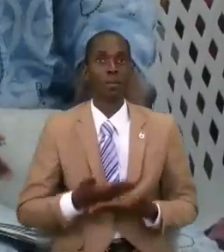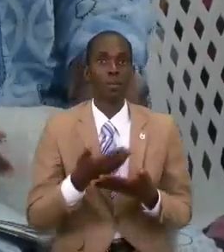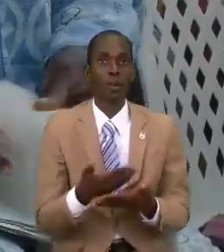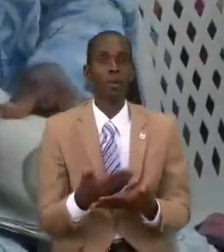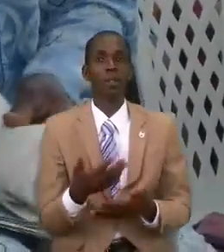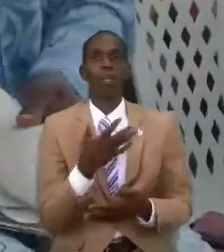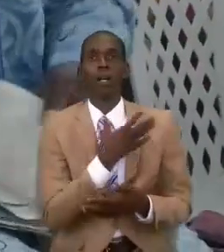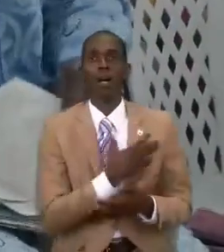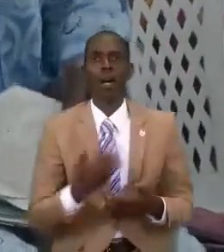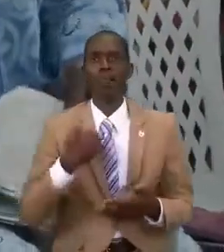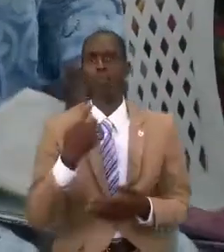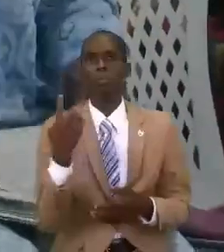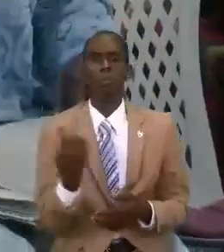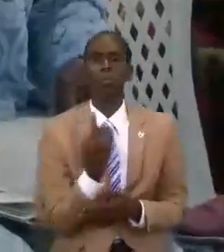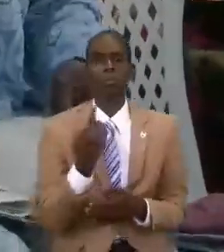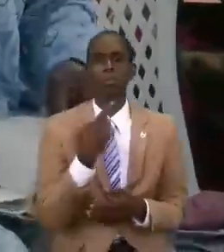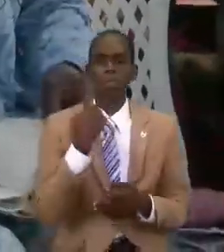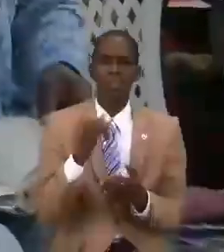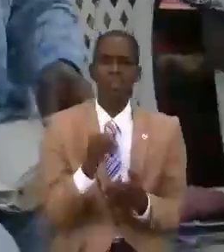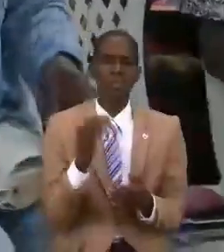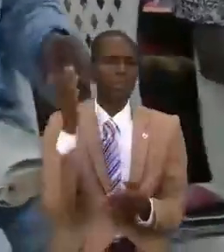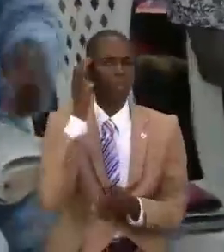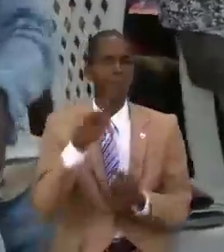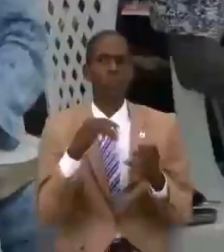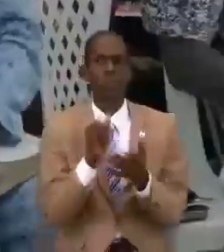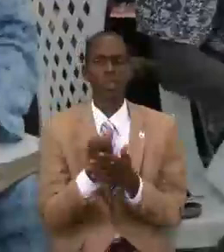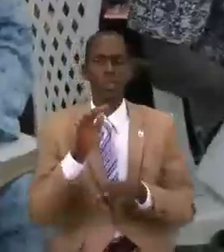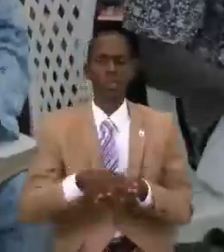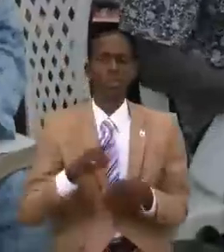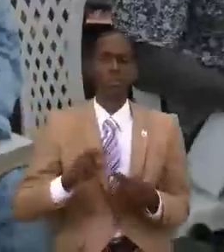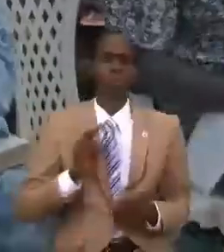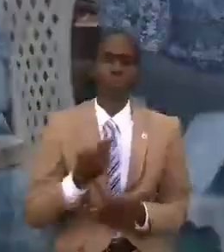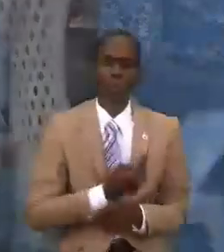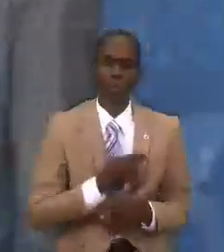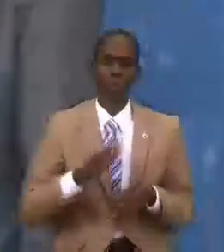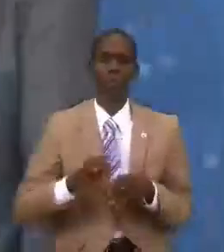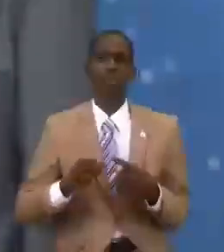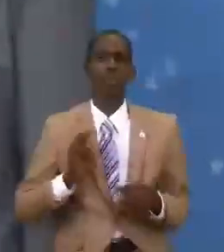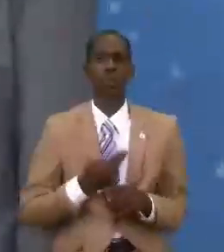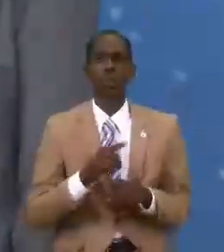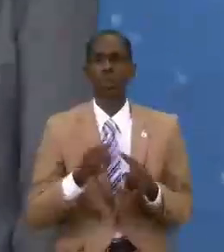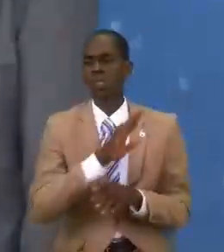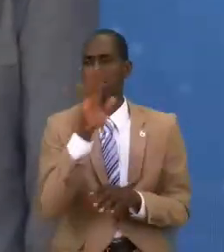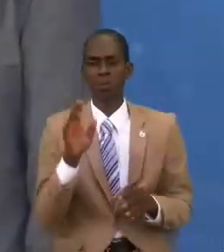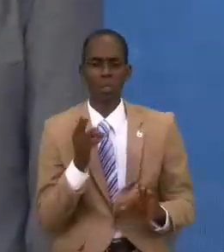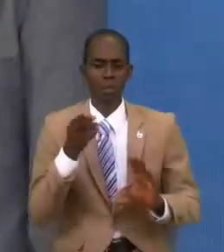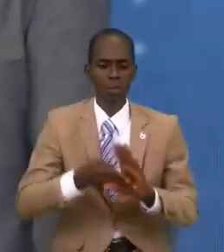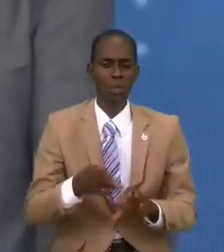unto us, and they never partake of that thing, because everybody's business is nobody's